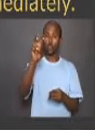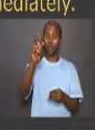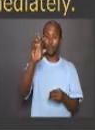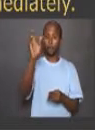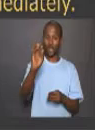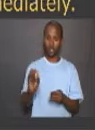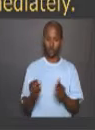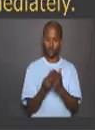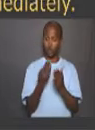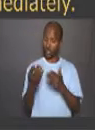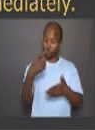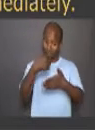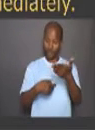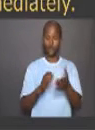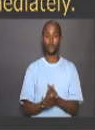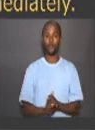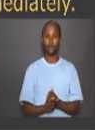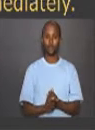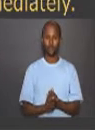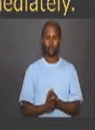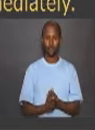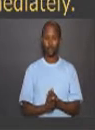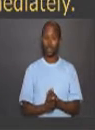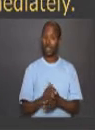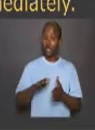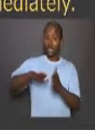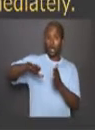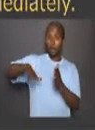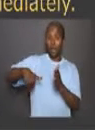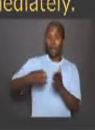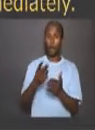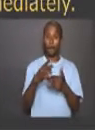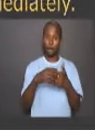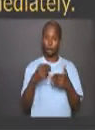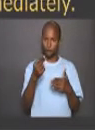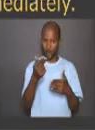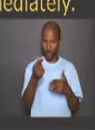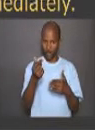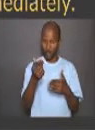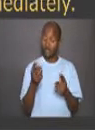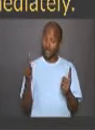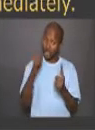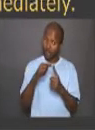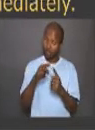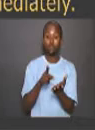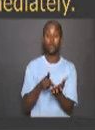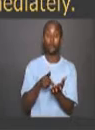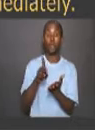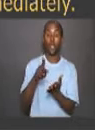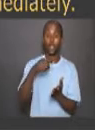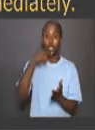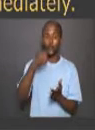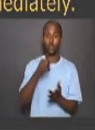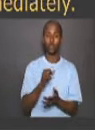20% of the purchase price. The remaining money still to be paid is